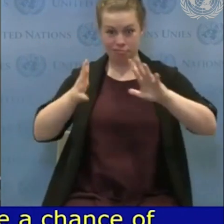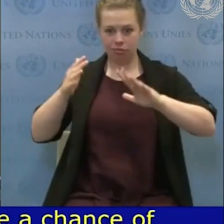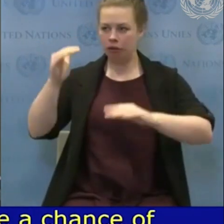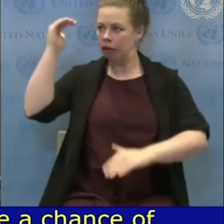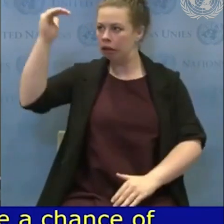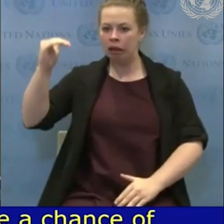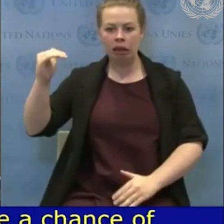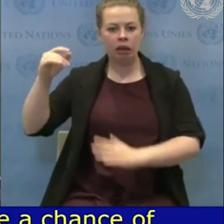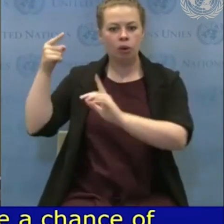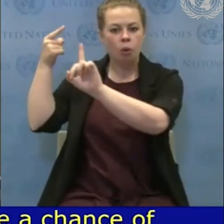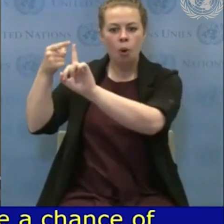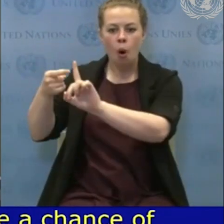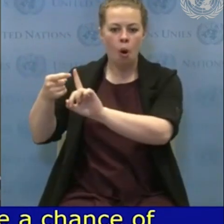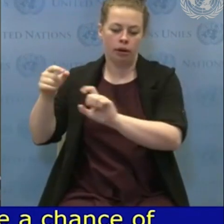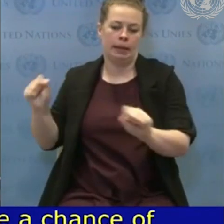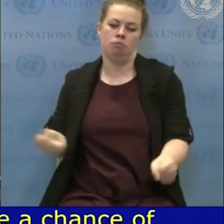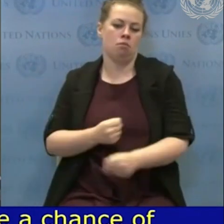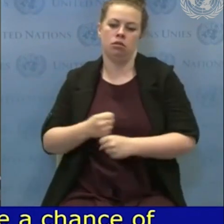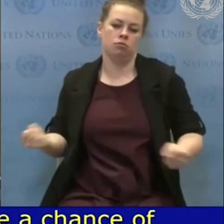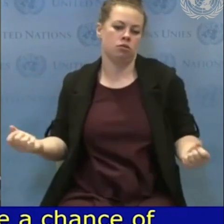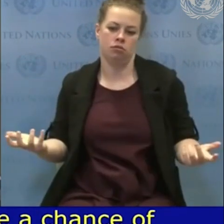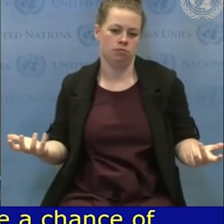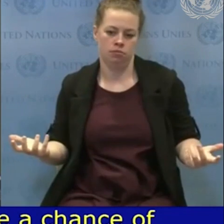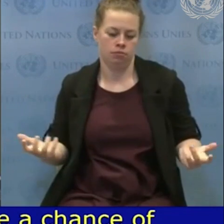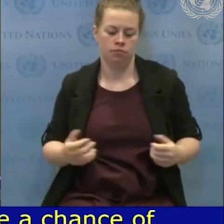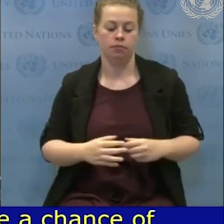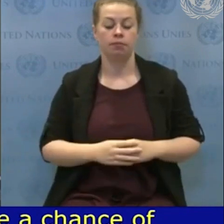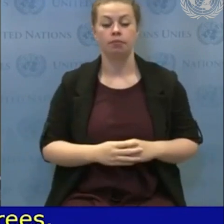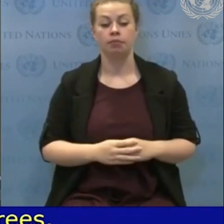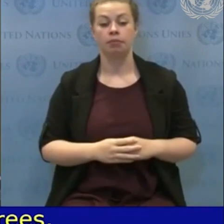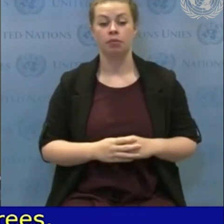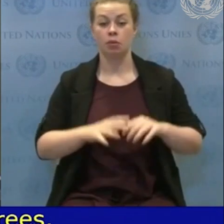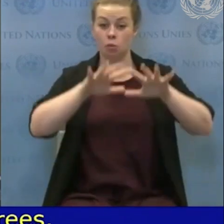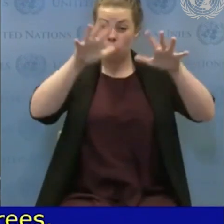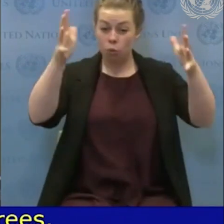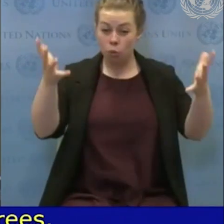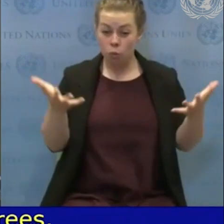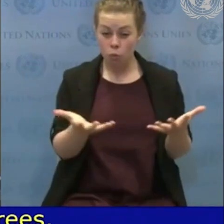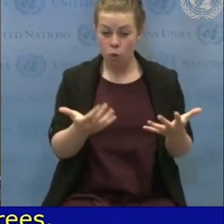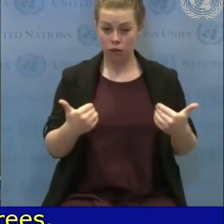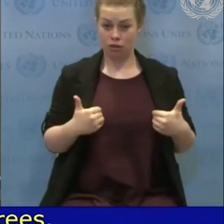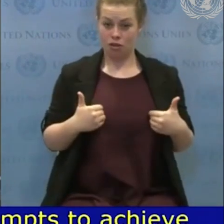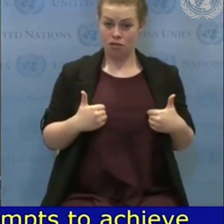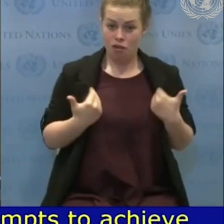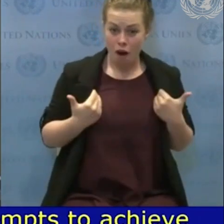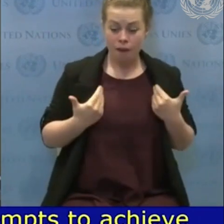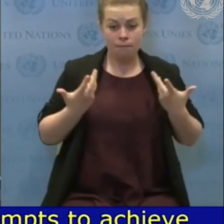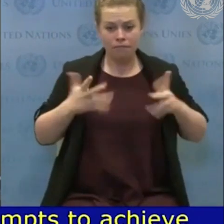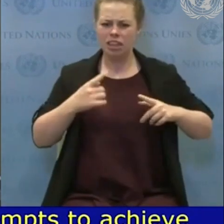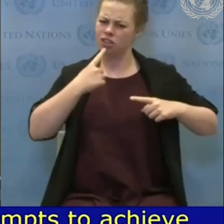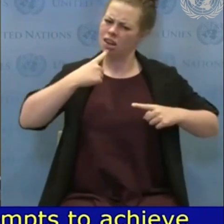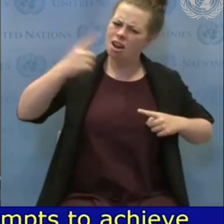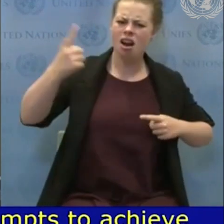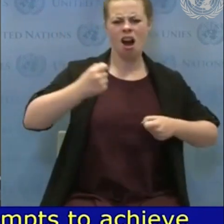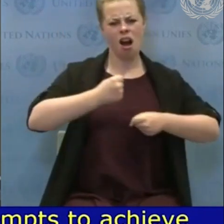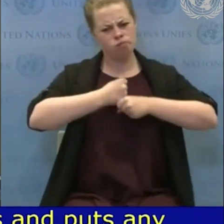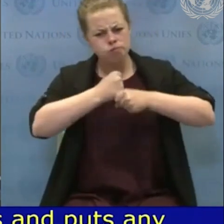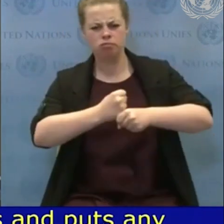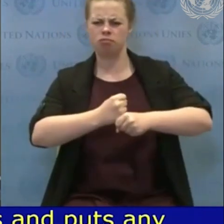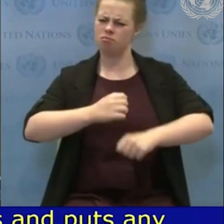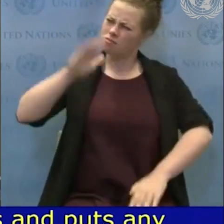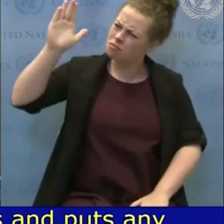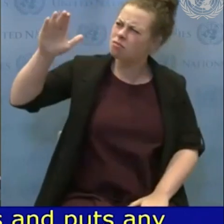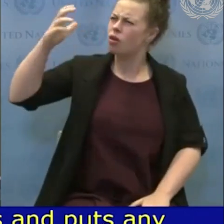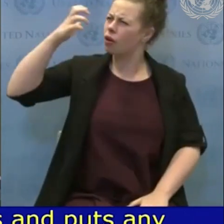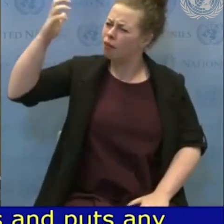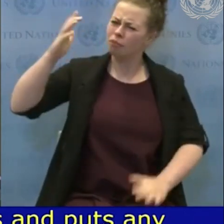far out of reach. Young people all over the world have been raising their voices and calling on their governments to set a safer